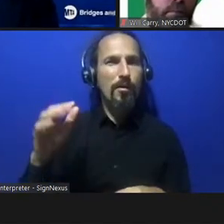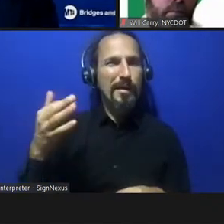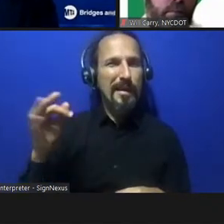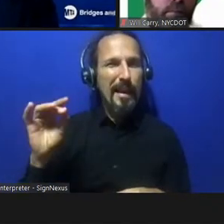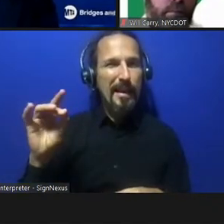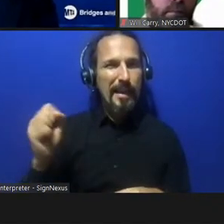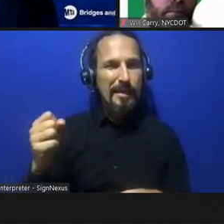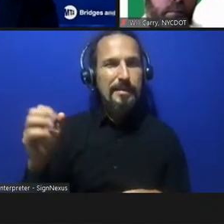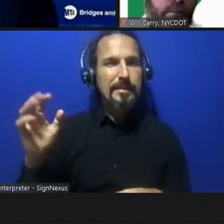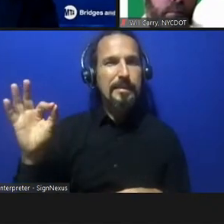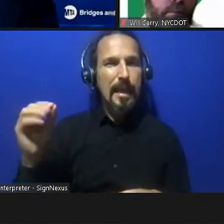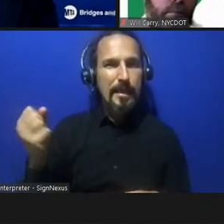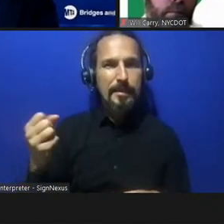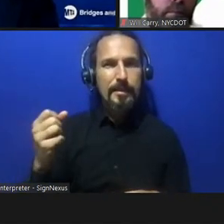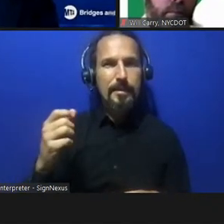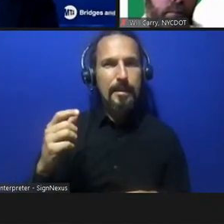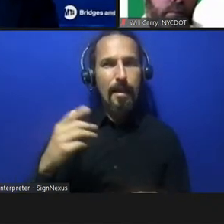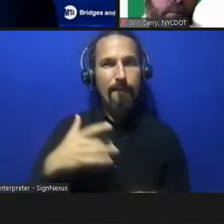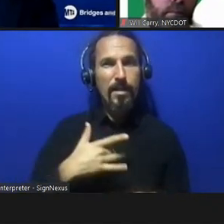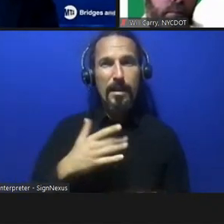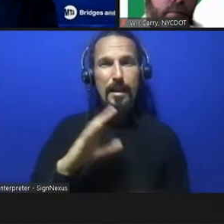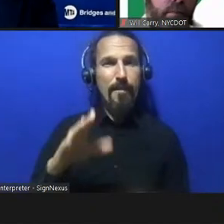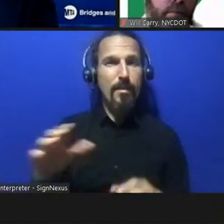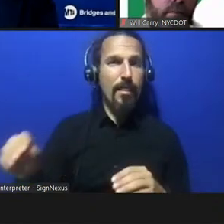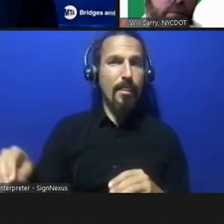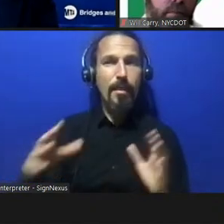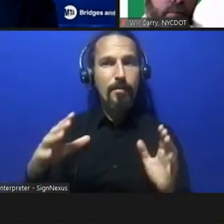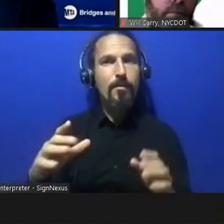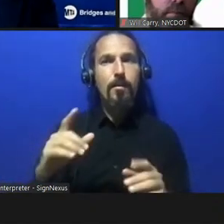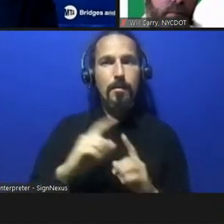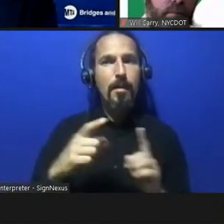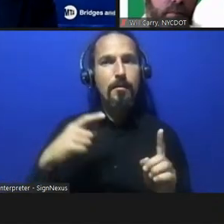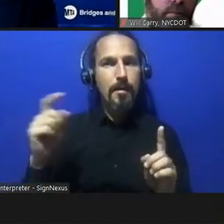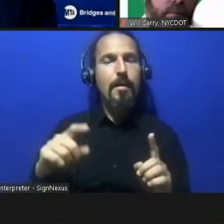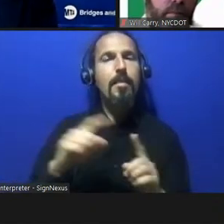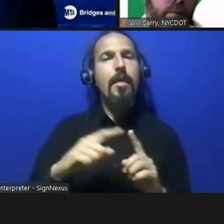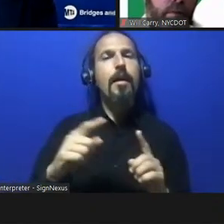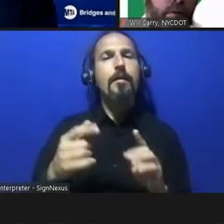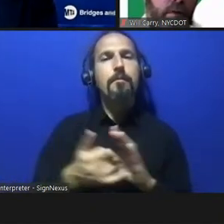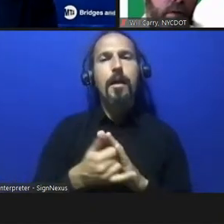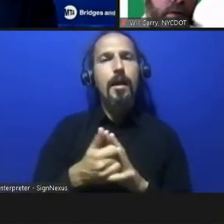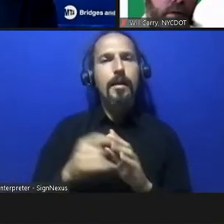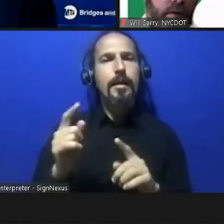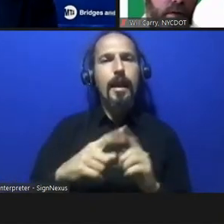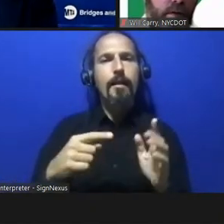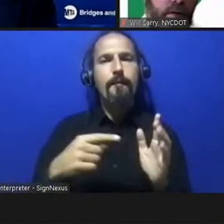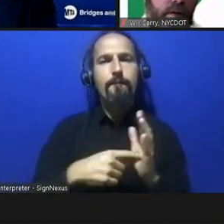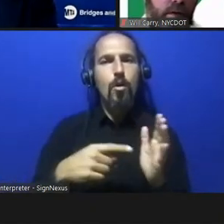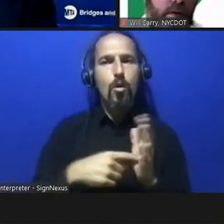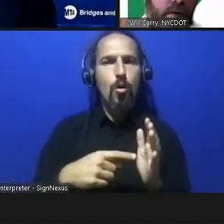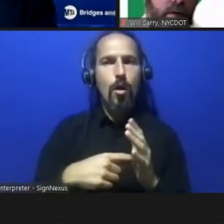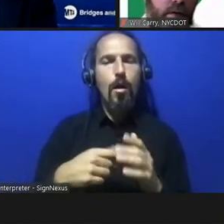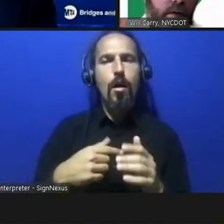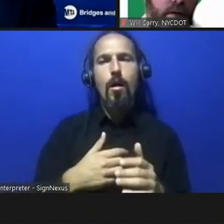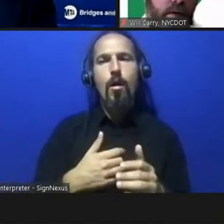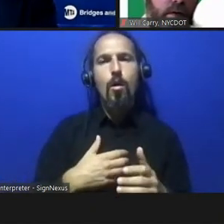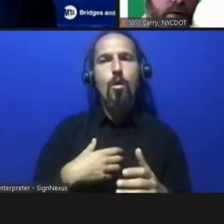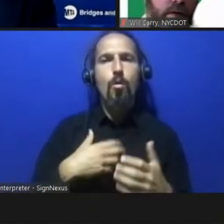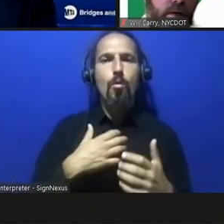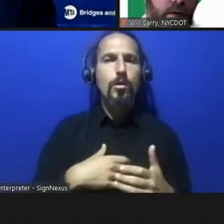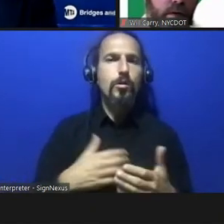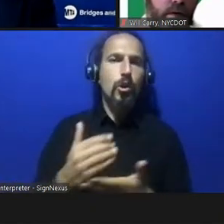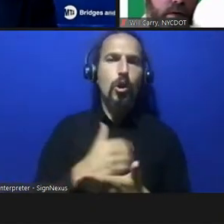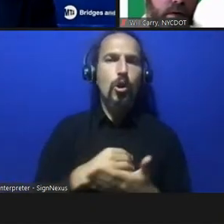90s i never thought i would leave right but i had to and then you know manhattan wasn't as affordable as normal right i wish i made more money but you